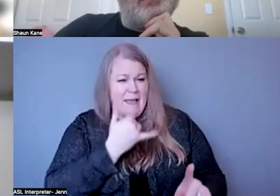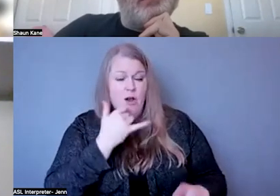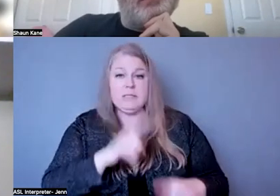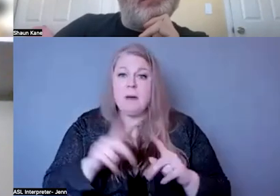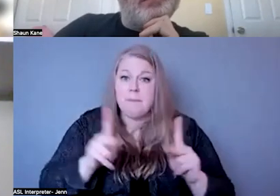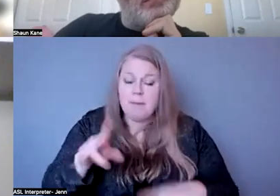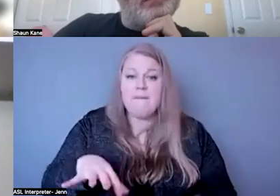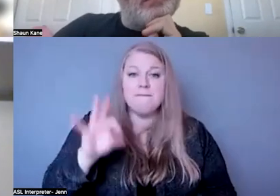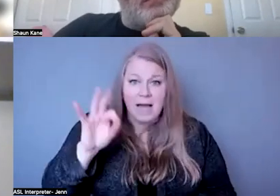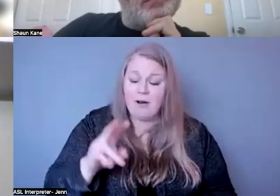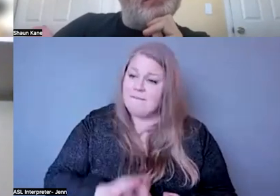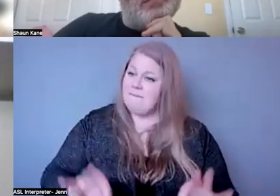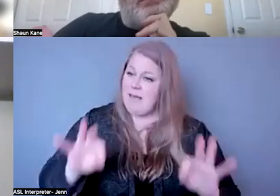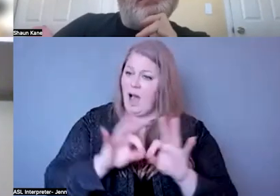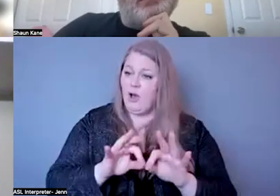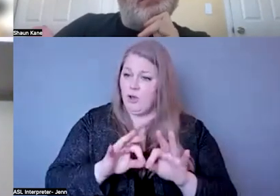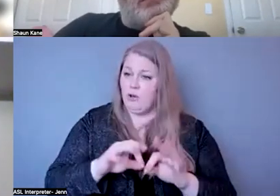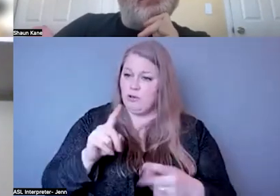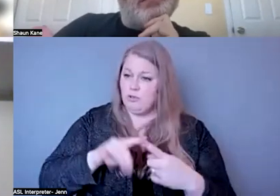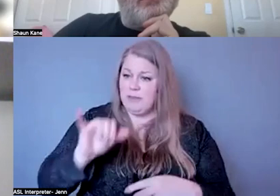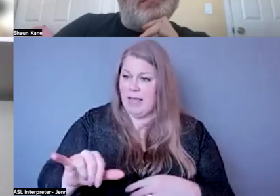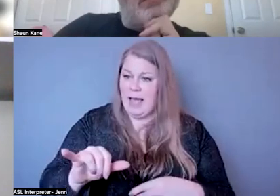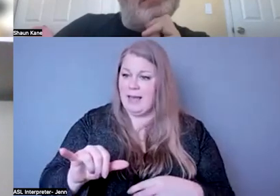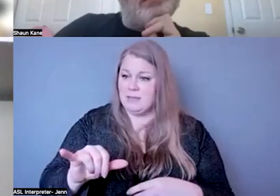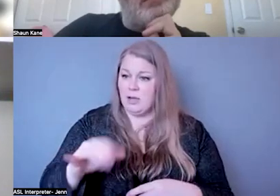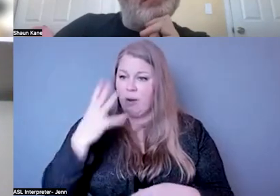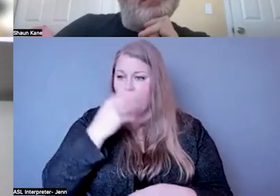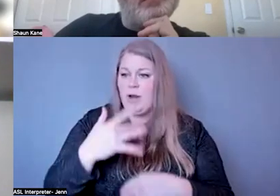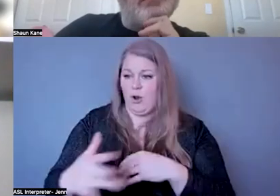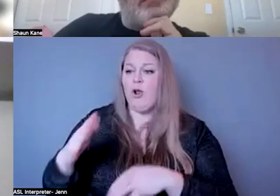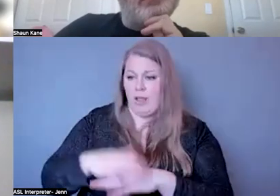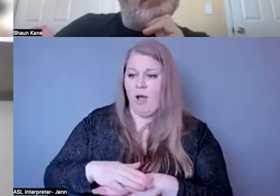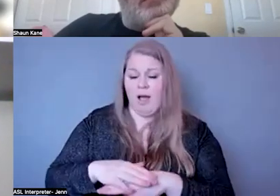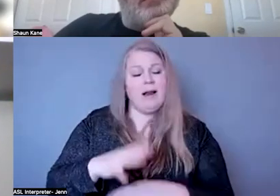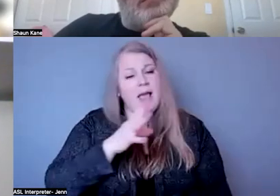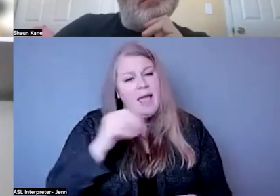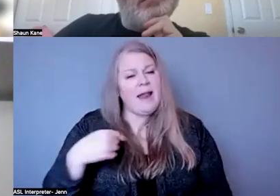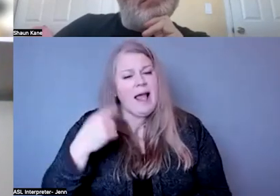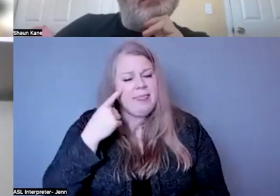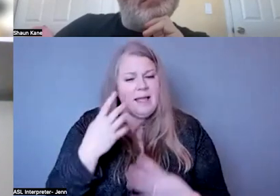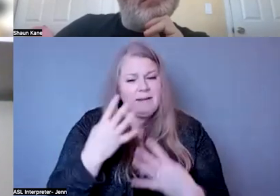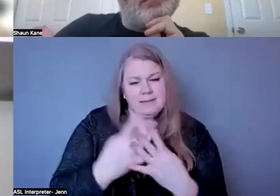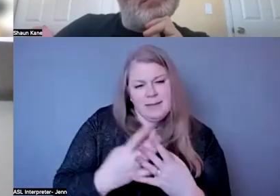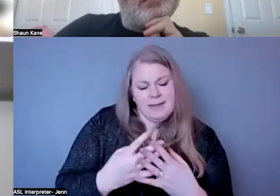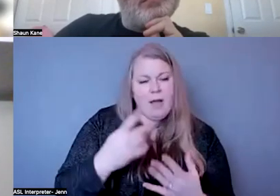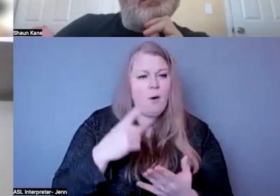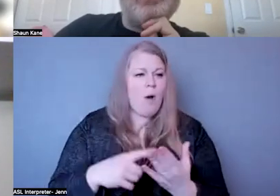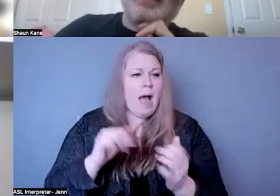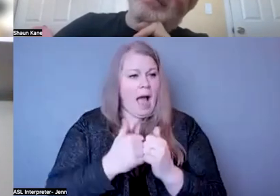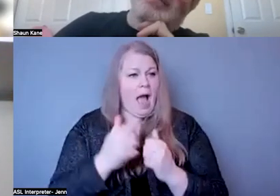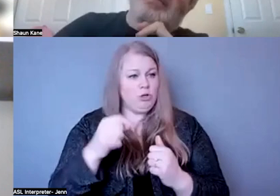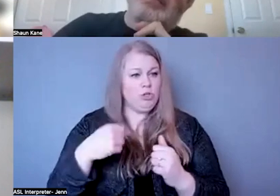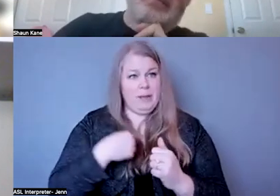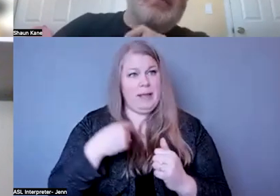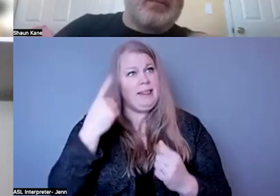found incredible value from this pretty early on. And so I think sussing out like how do we think about this? Because